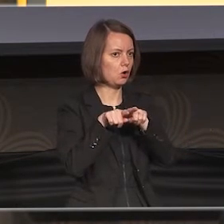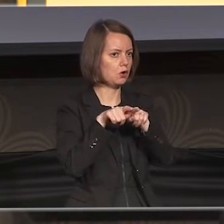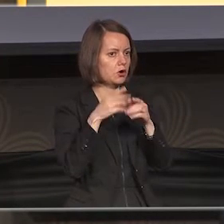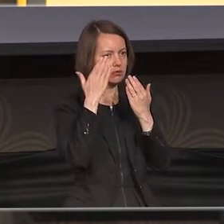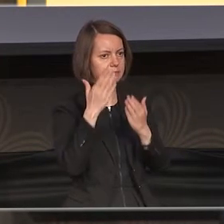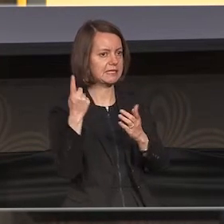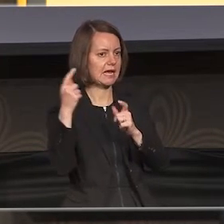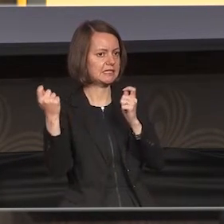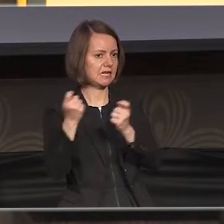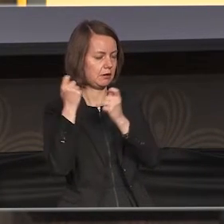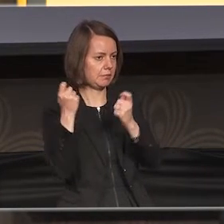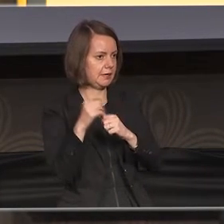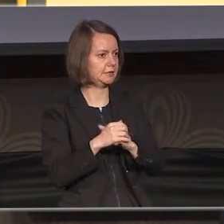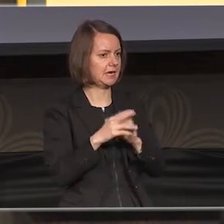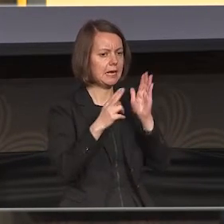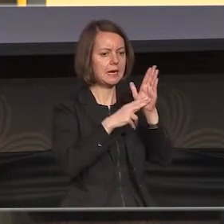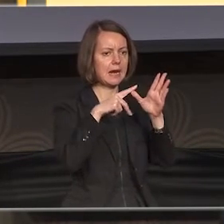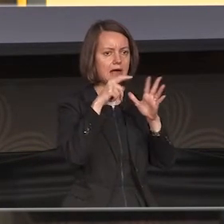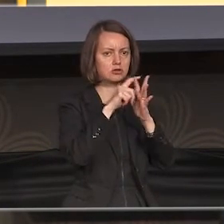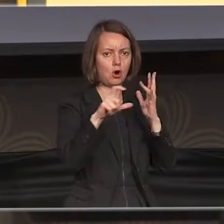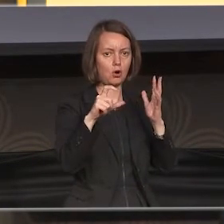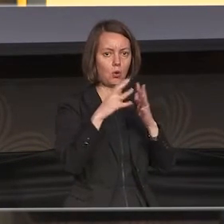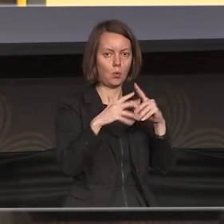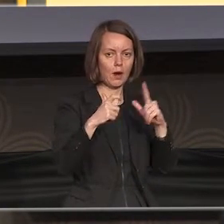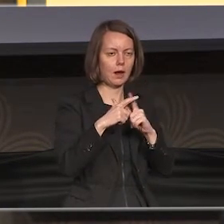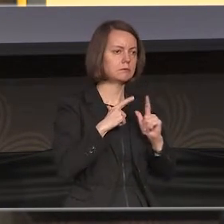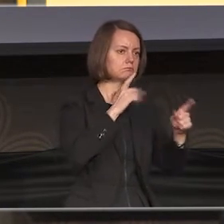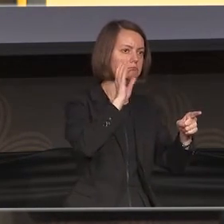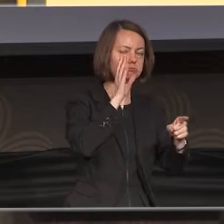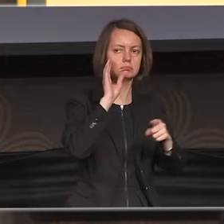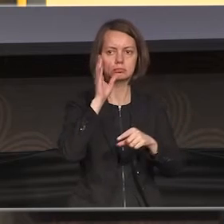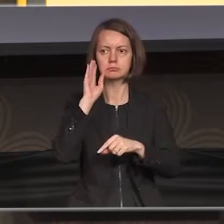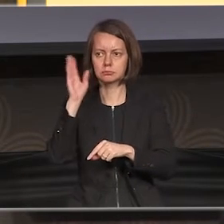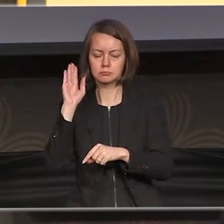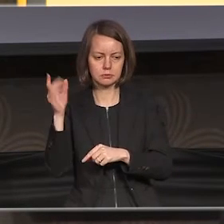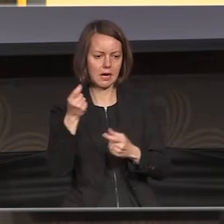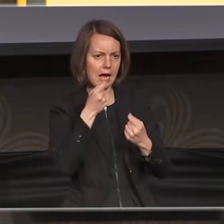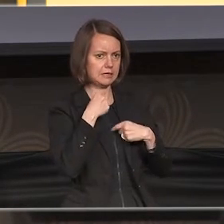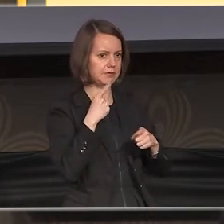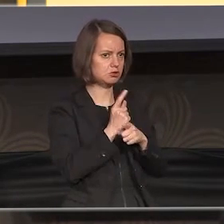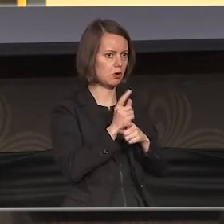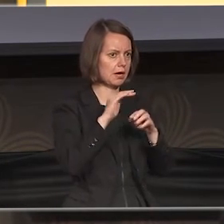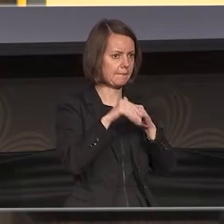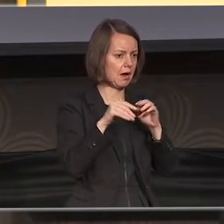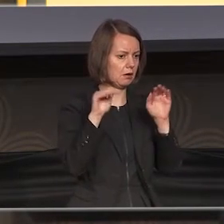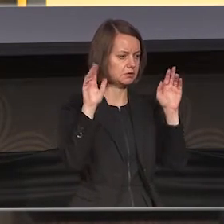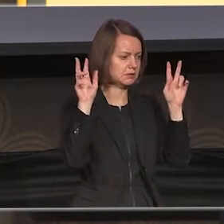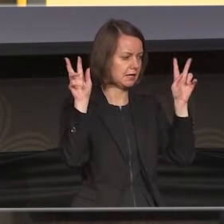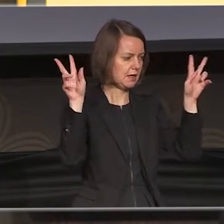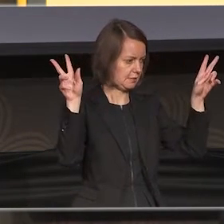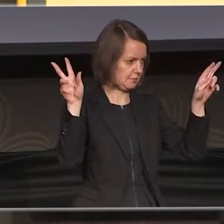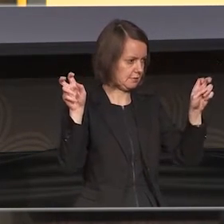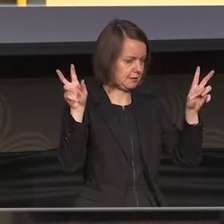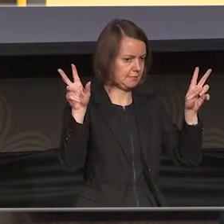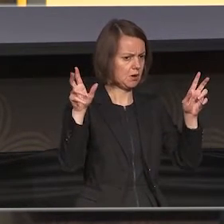different states that challenged me to speak around this theme, because many of us want to